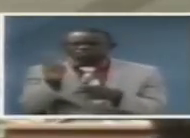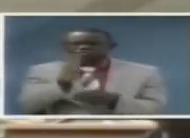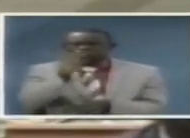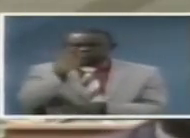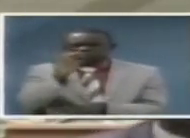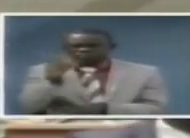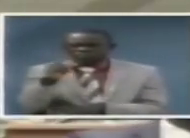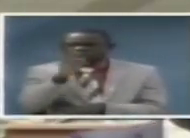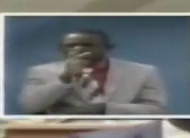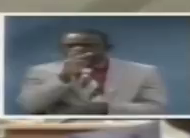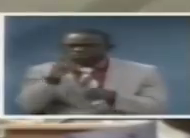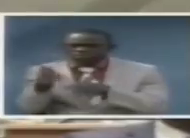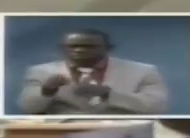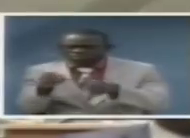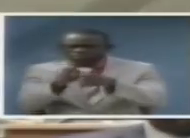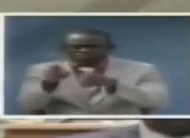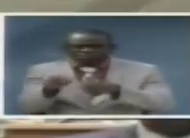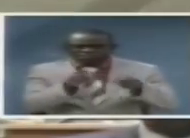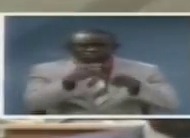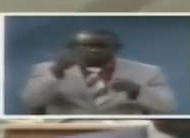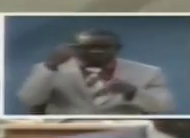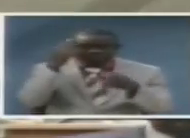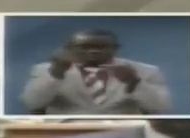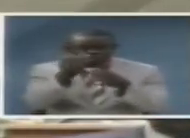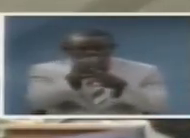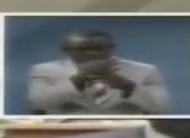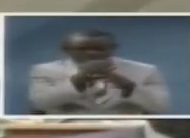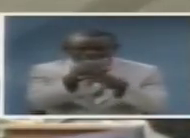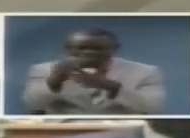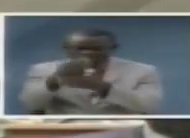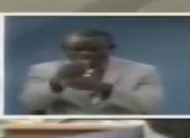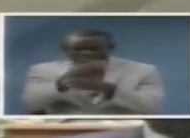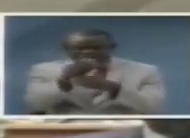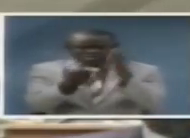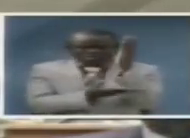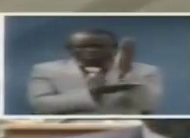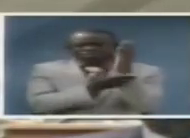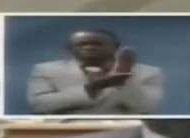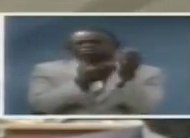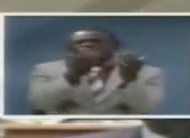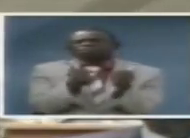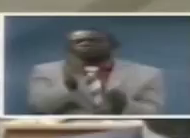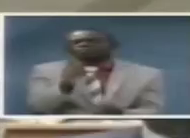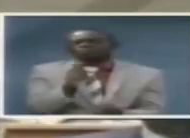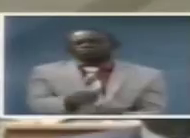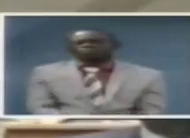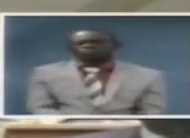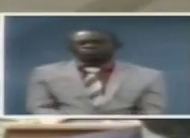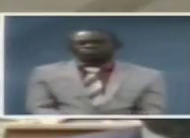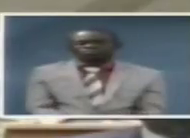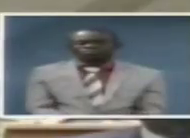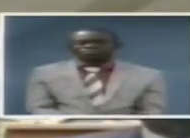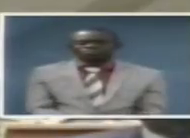is in an effort to improve the productivity and production to attain